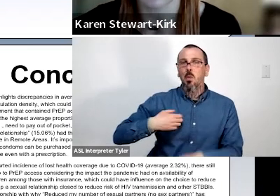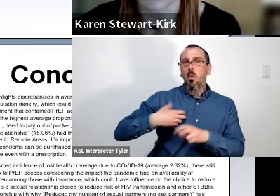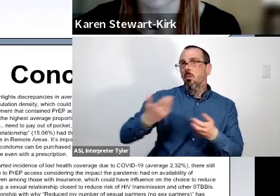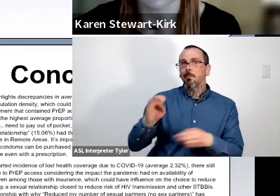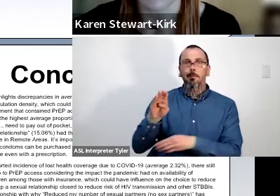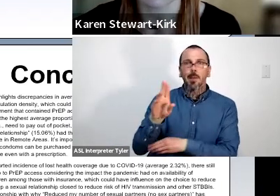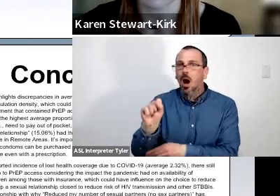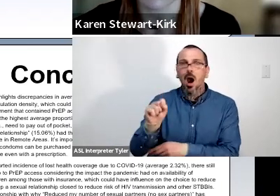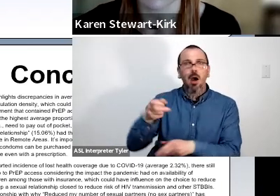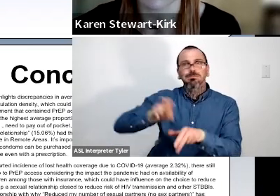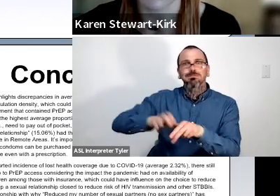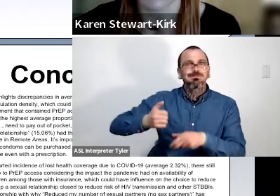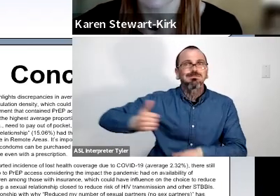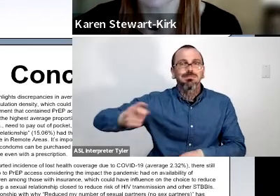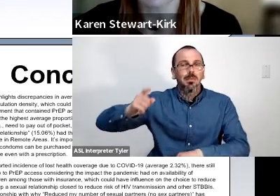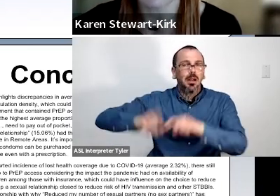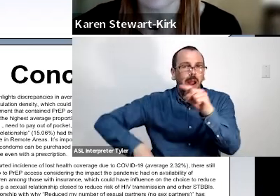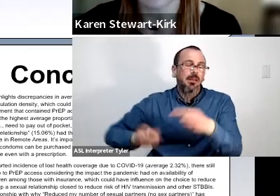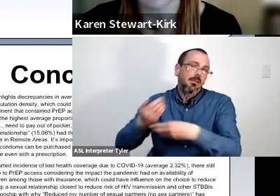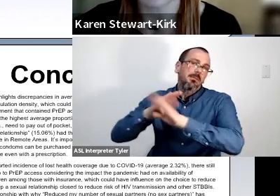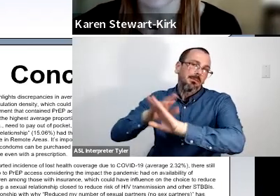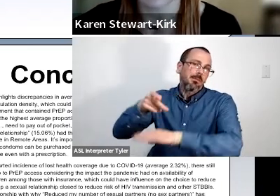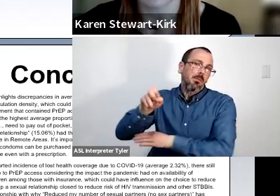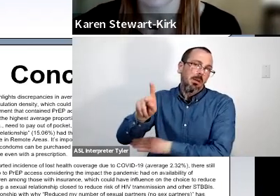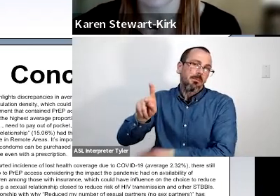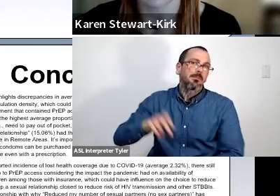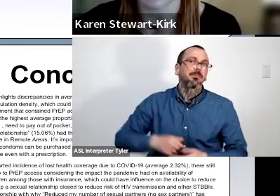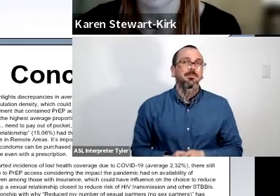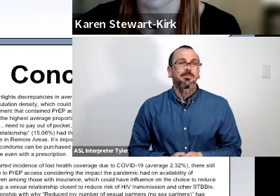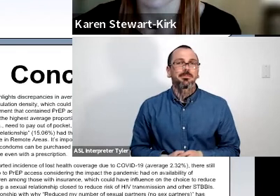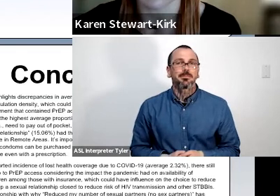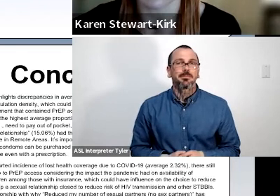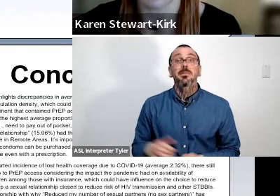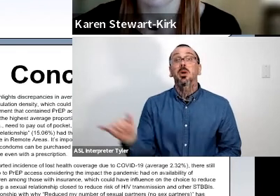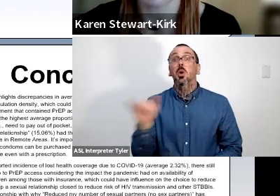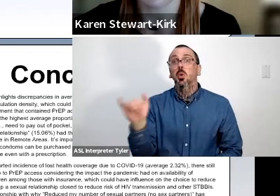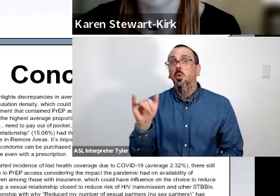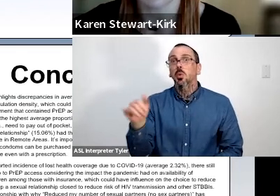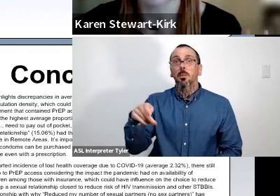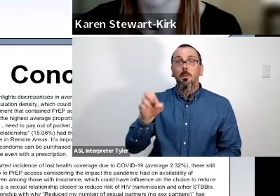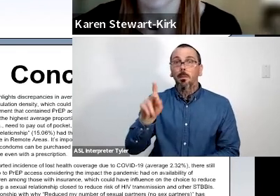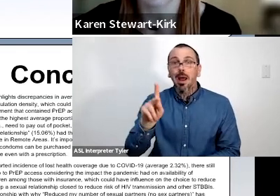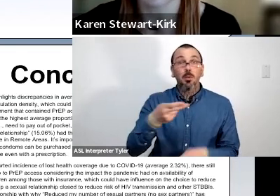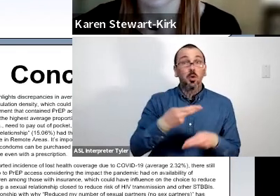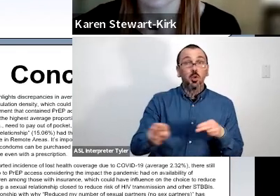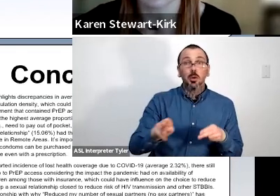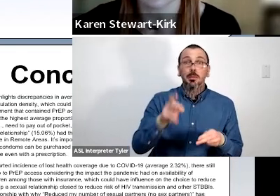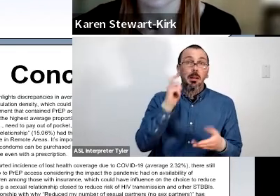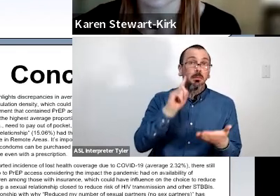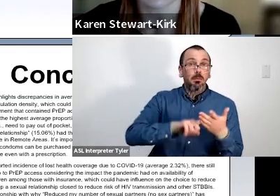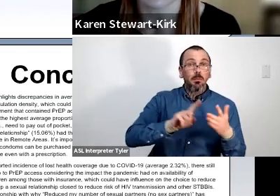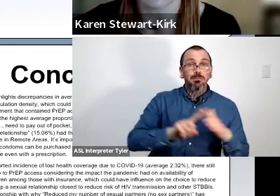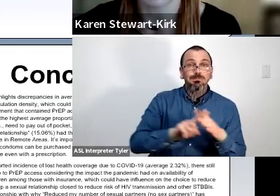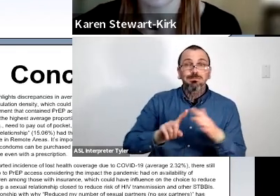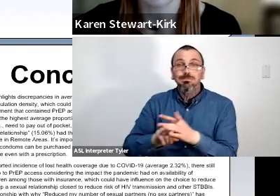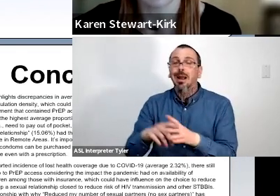ability to access health resources. This is especially true when considering the short and long-term side effects of PrEP use, which require frequent clinic visits